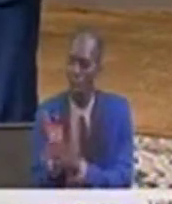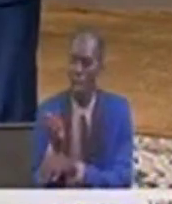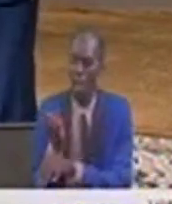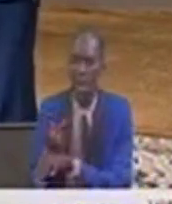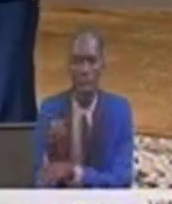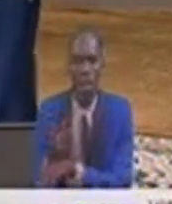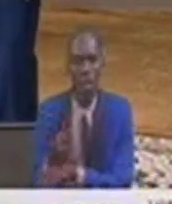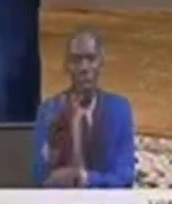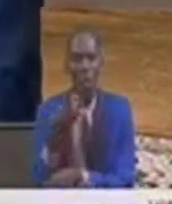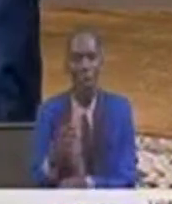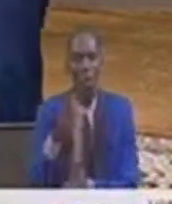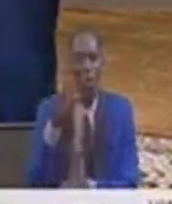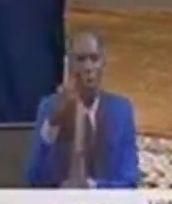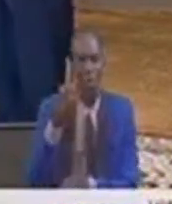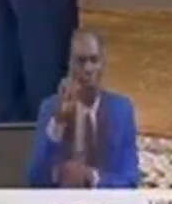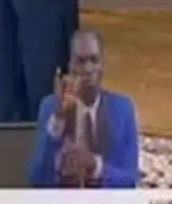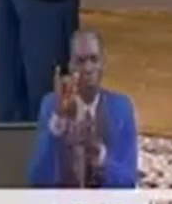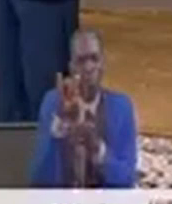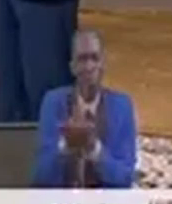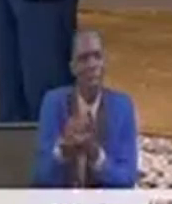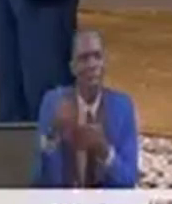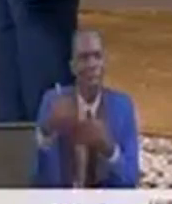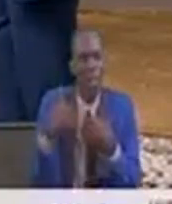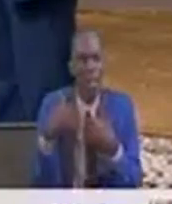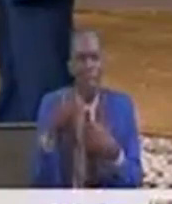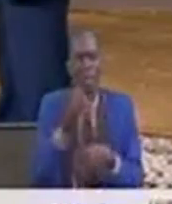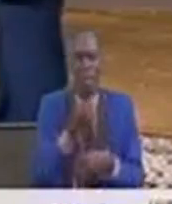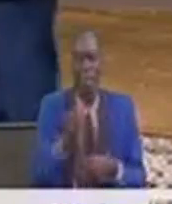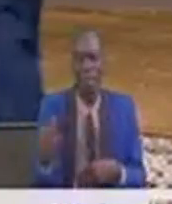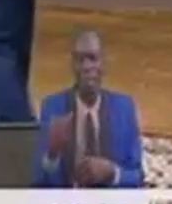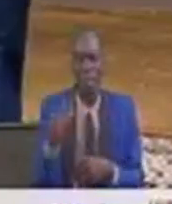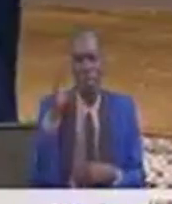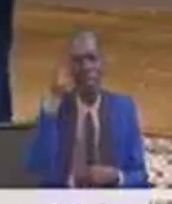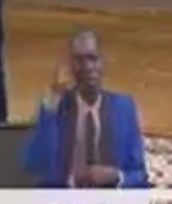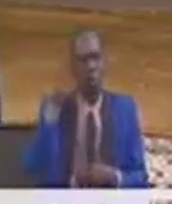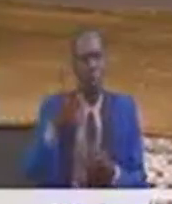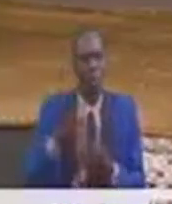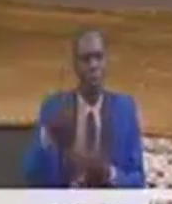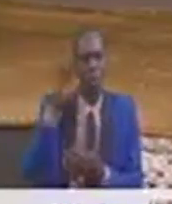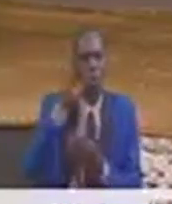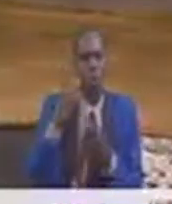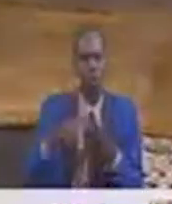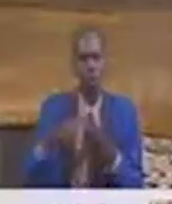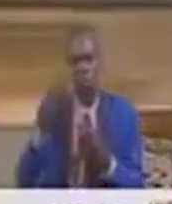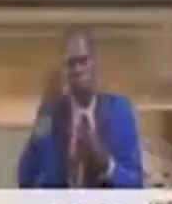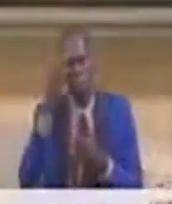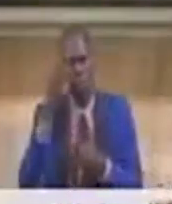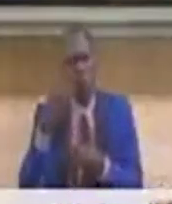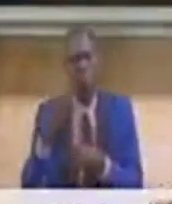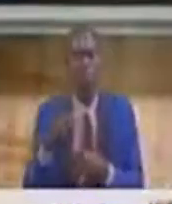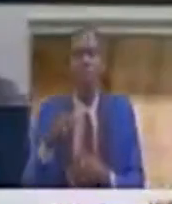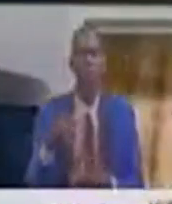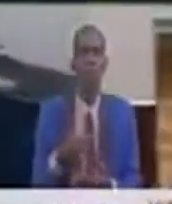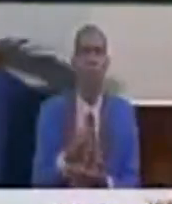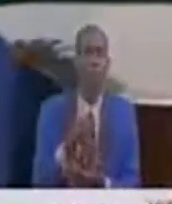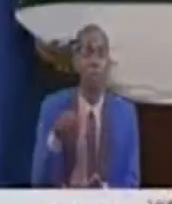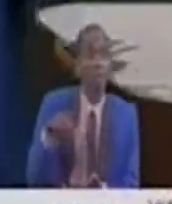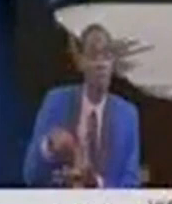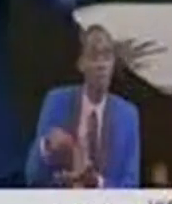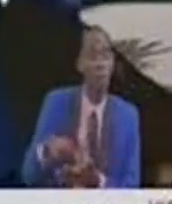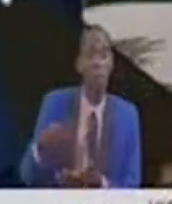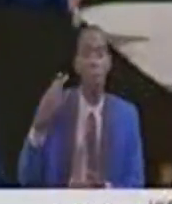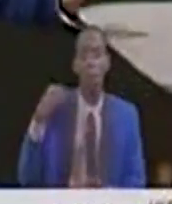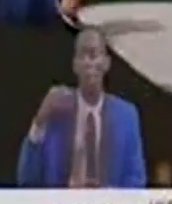of one that had a familiar spirit to inquire of it. This was the Saul, a